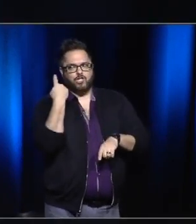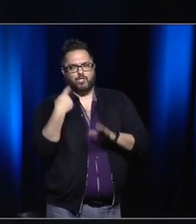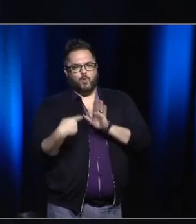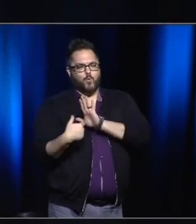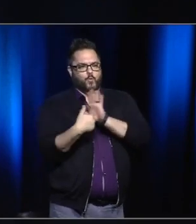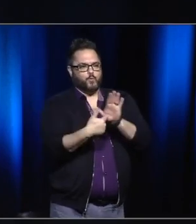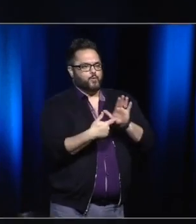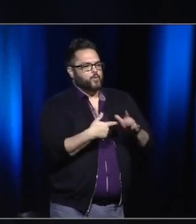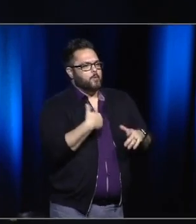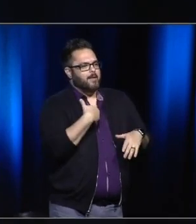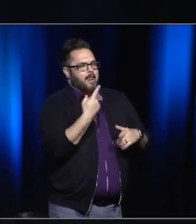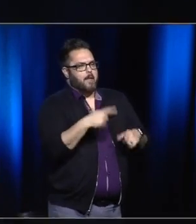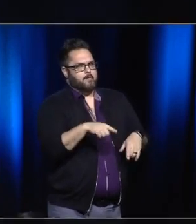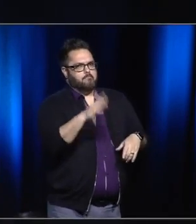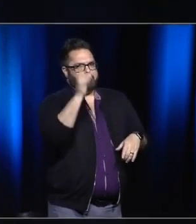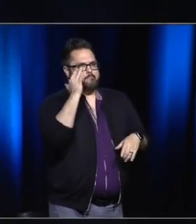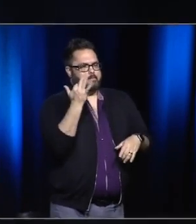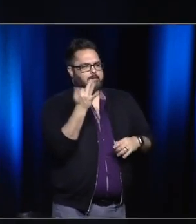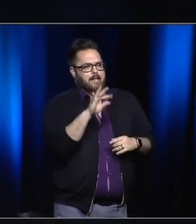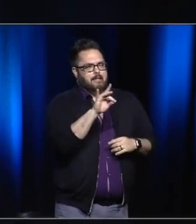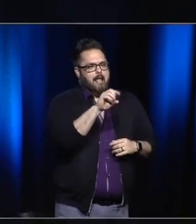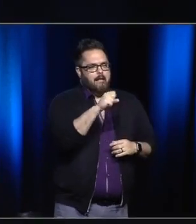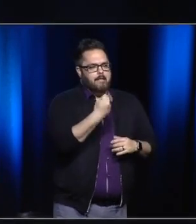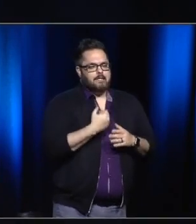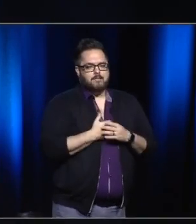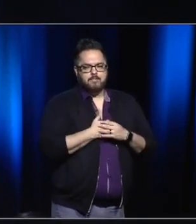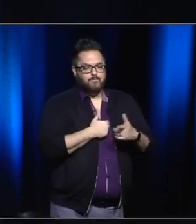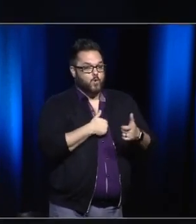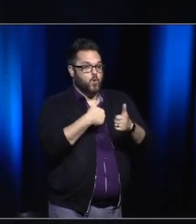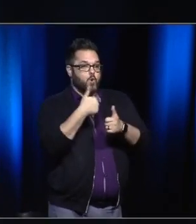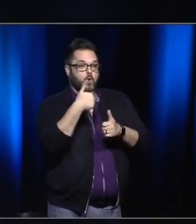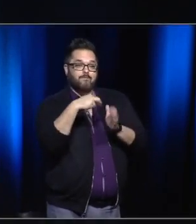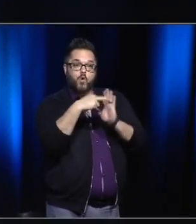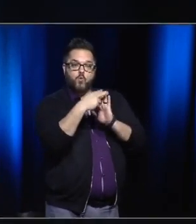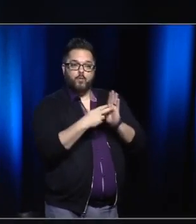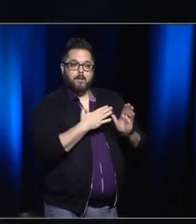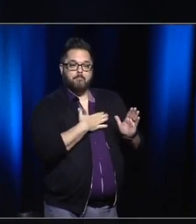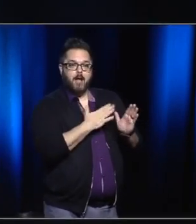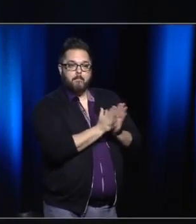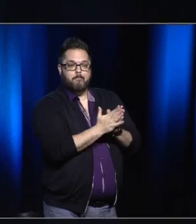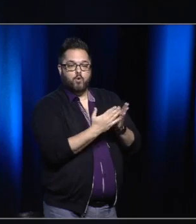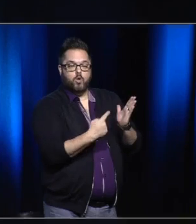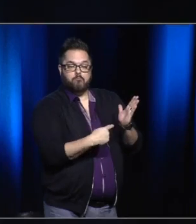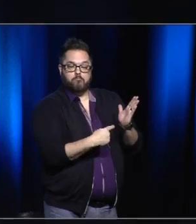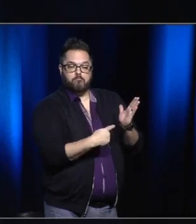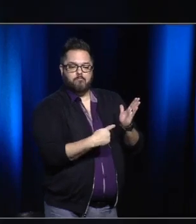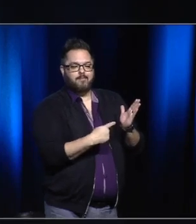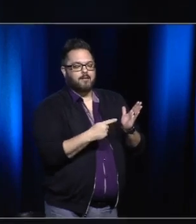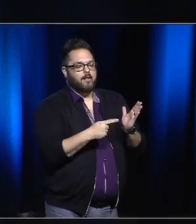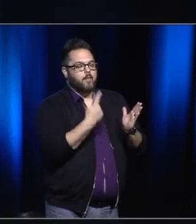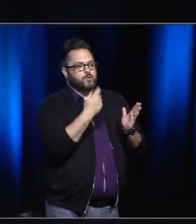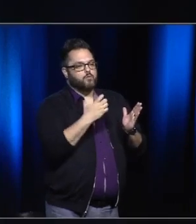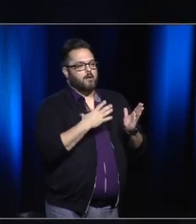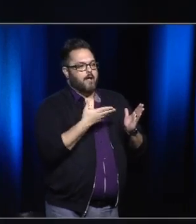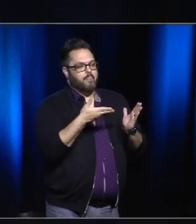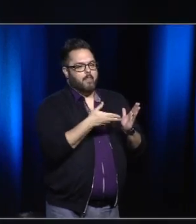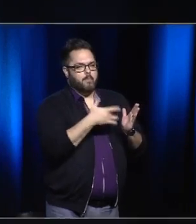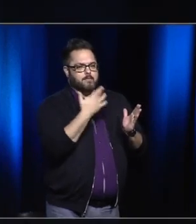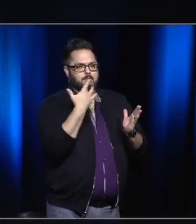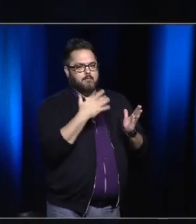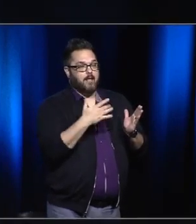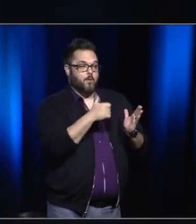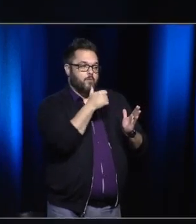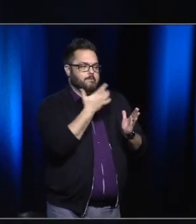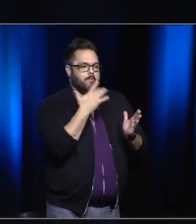case in the 1980s. If you read my book, the poor male Lucky wasn't very lucky. He kept getting